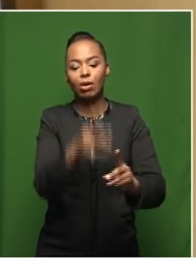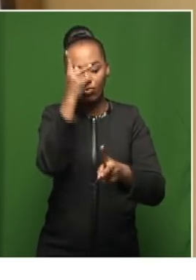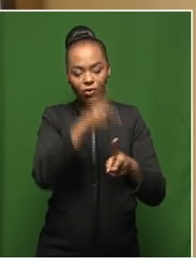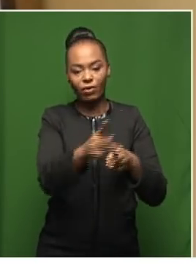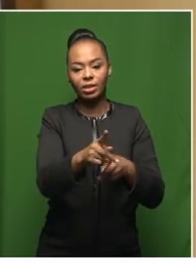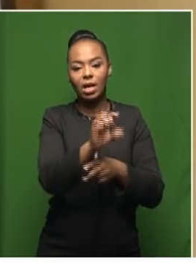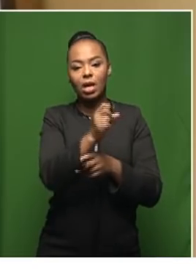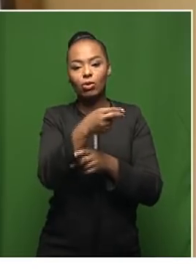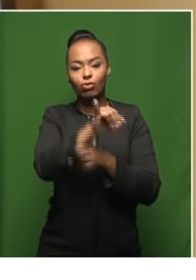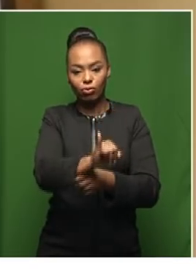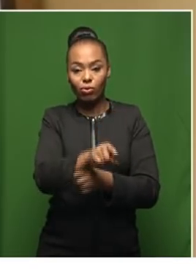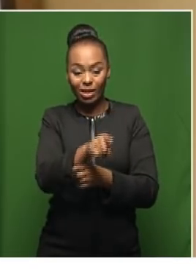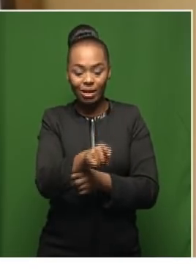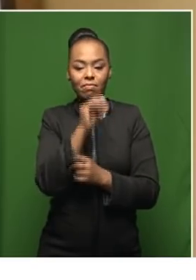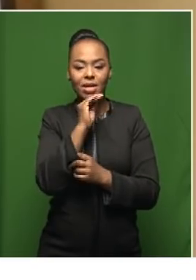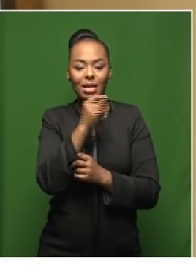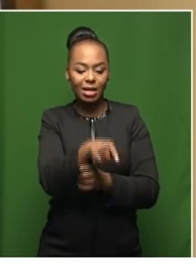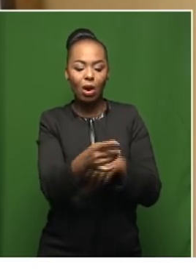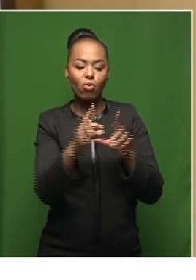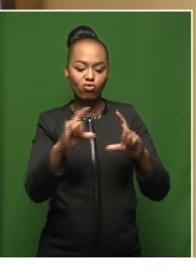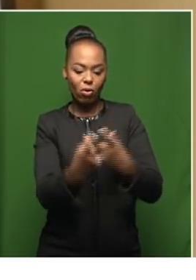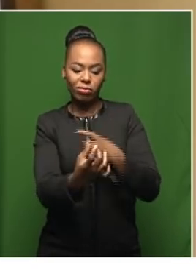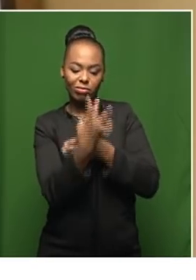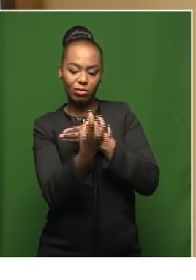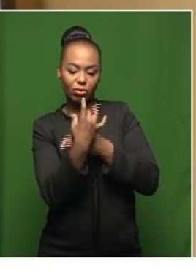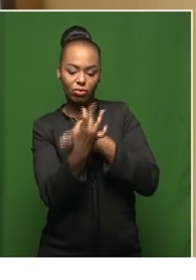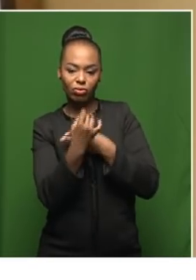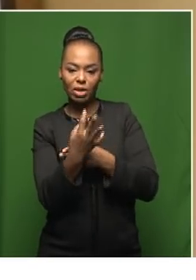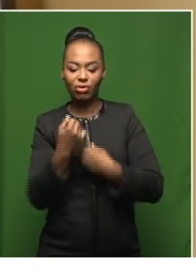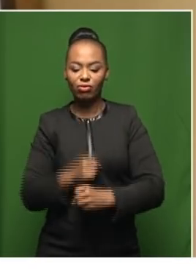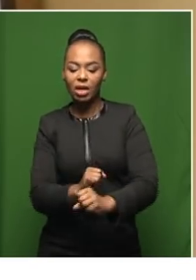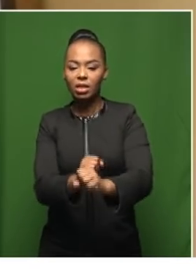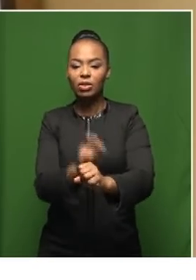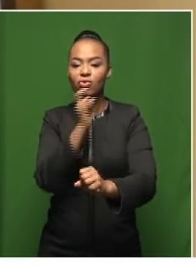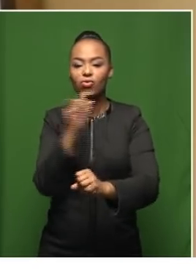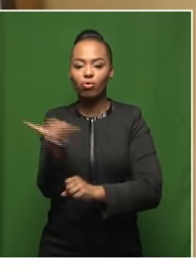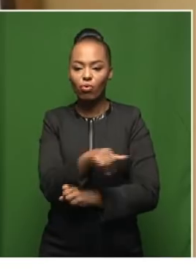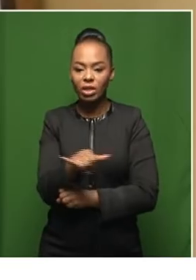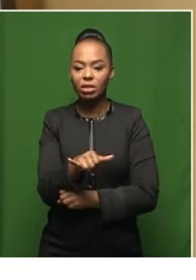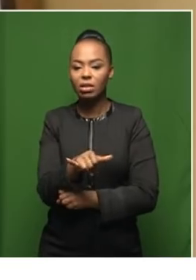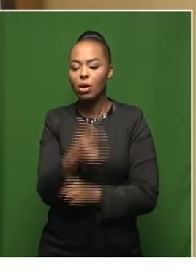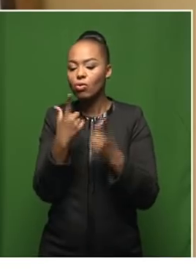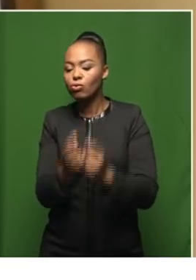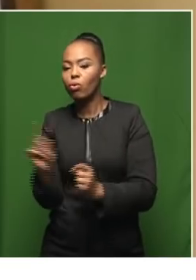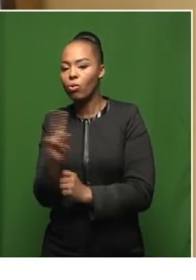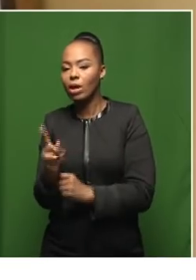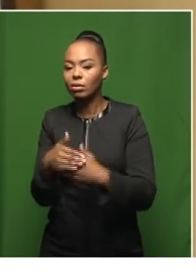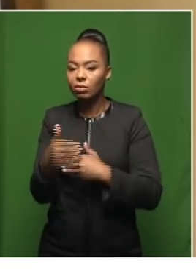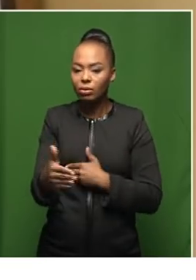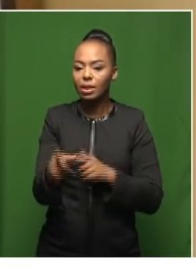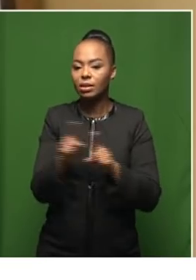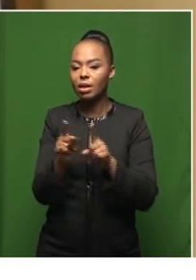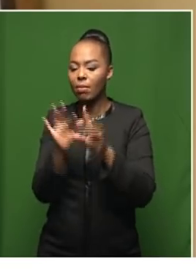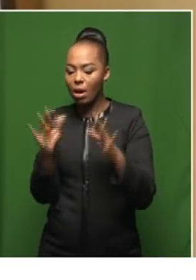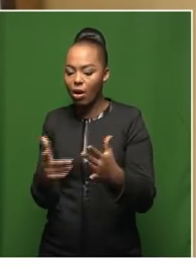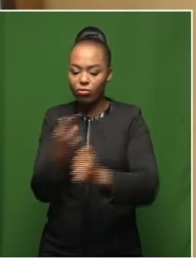then giving us a guideline in terms of what strategy we should use, what approaches we should use, what should be the approach to the vaccines. Even though